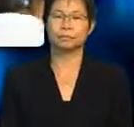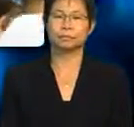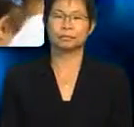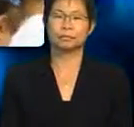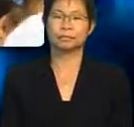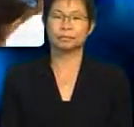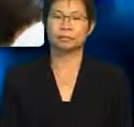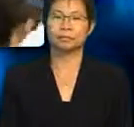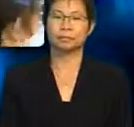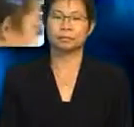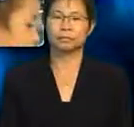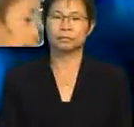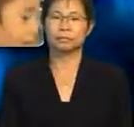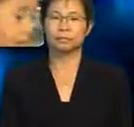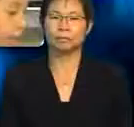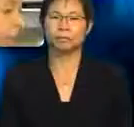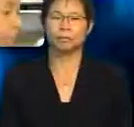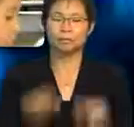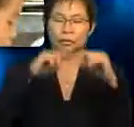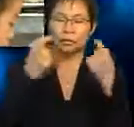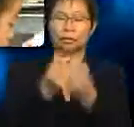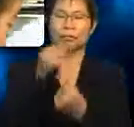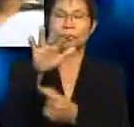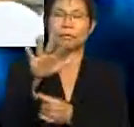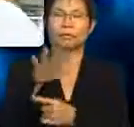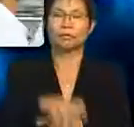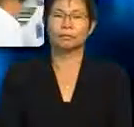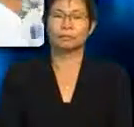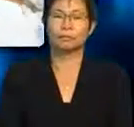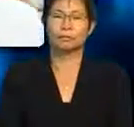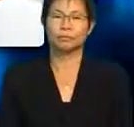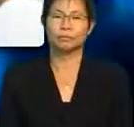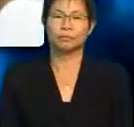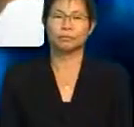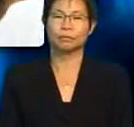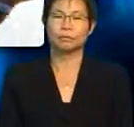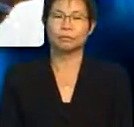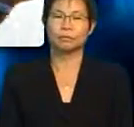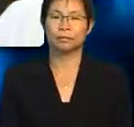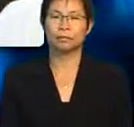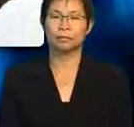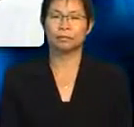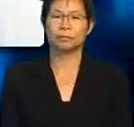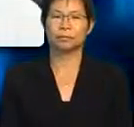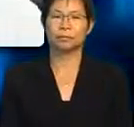Group 4. Careful. Group 5. Group